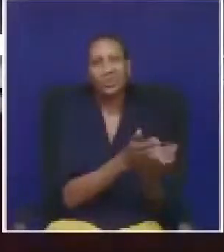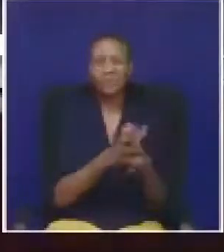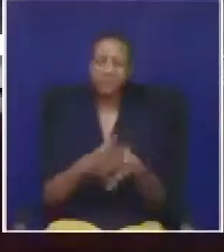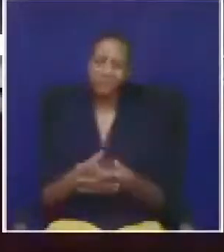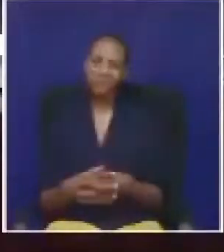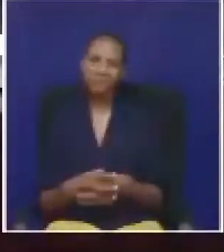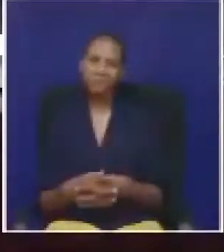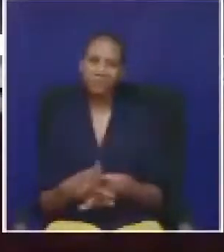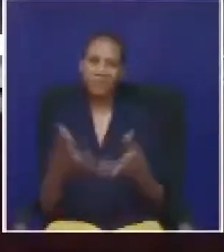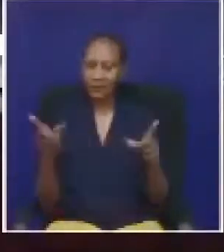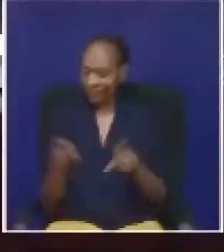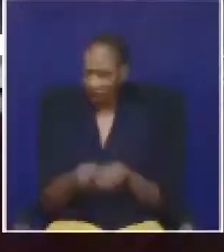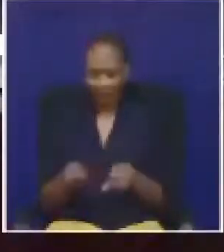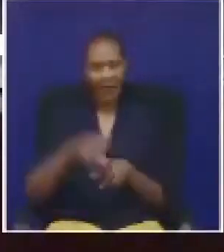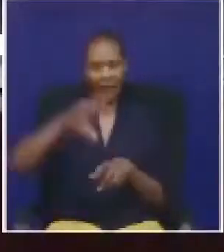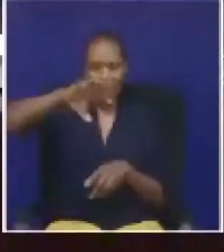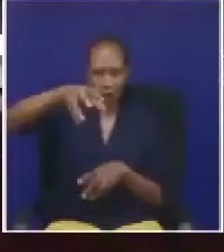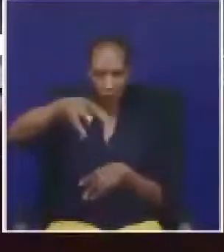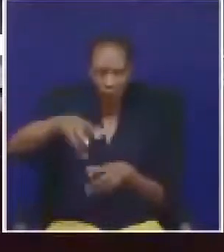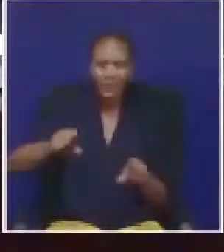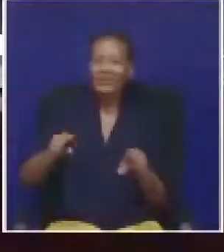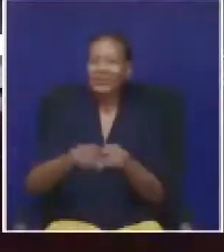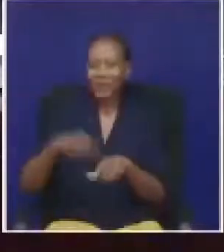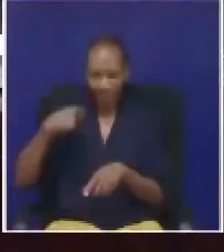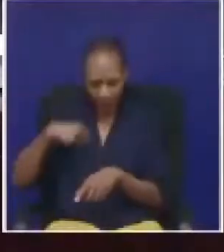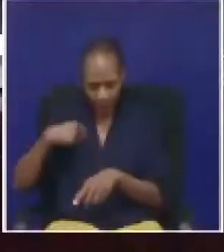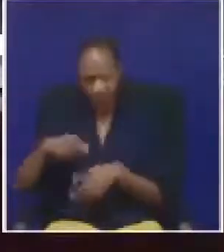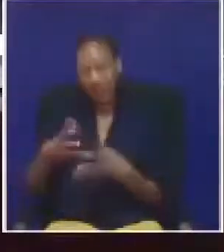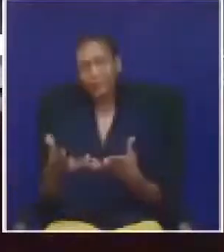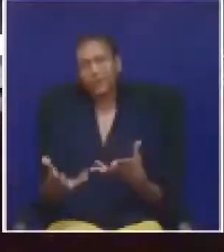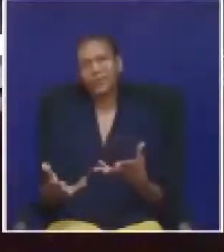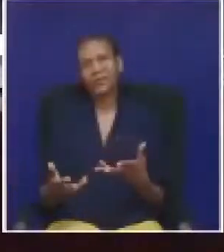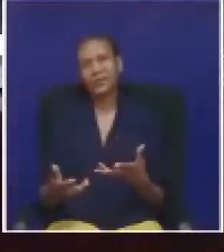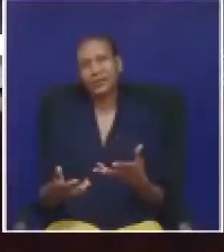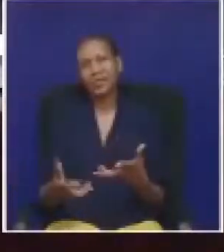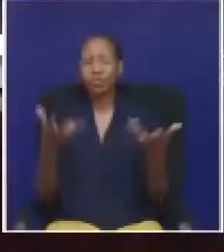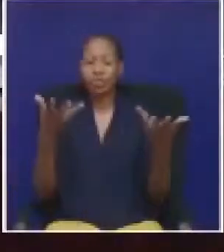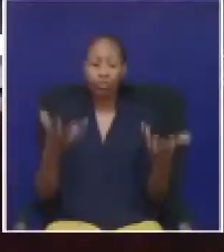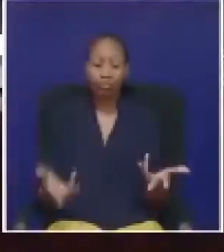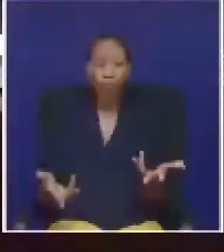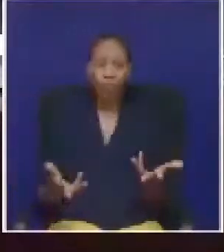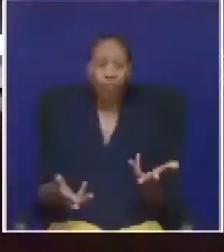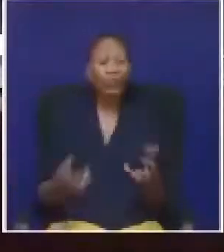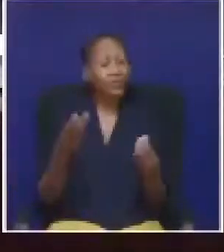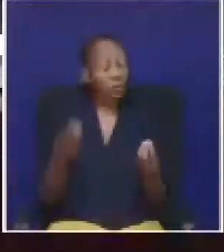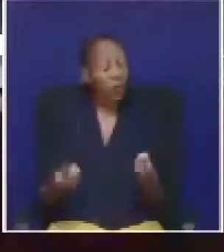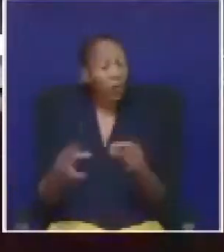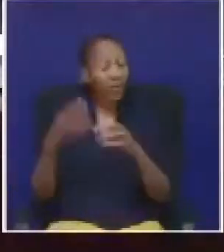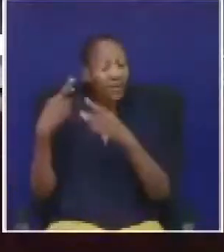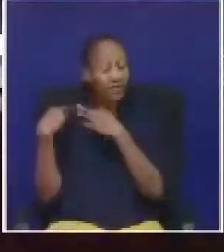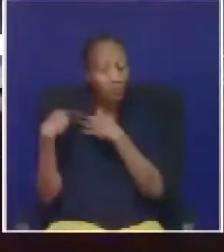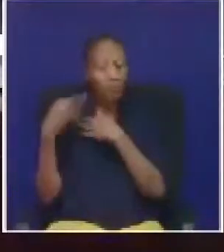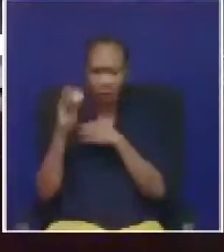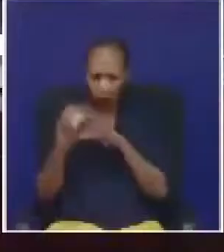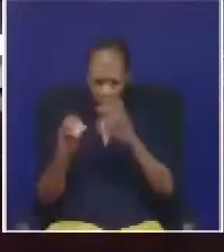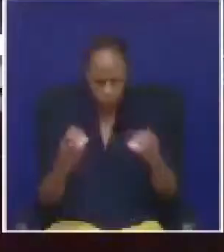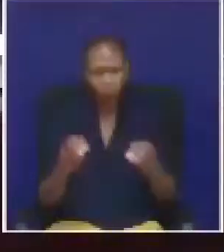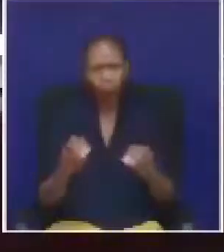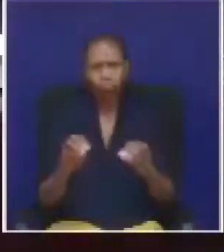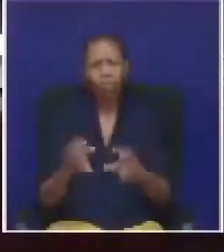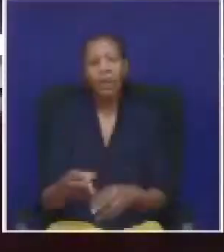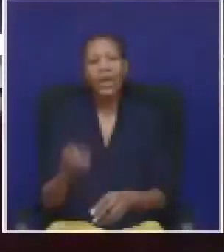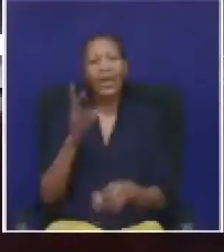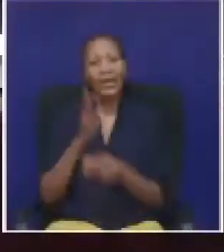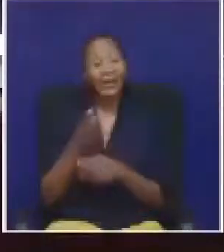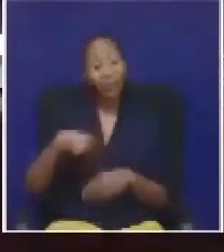accountable. Same as the province, same as the municipality. So accountabilities are there, but we have also